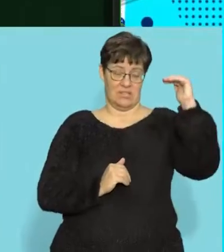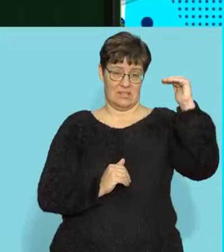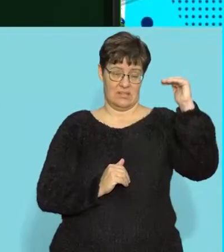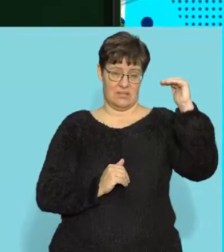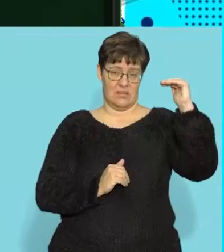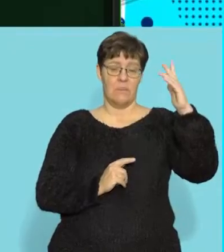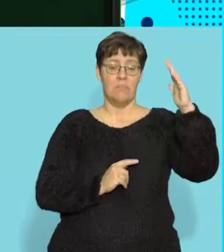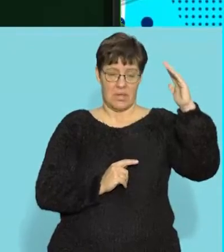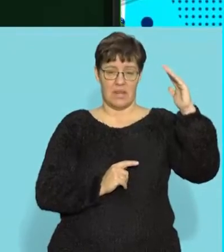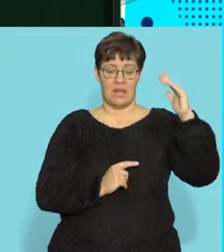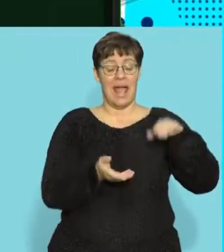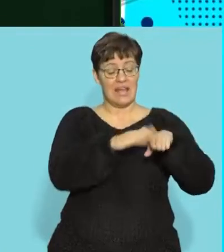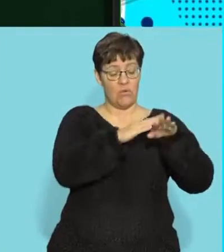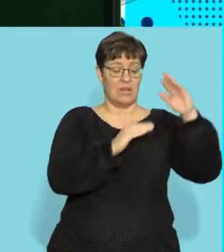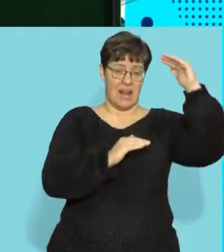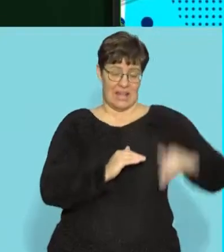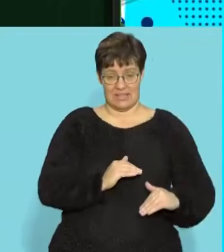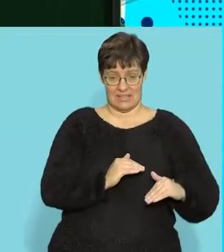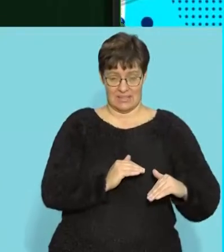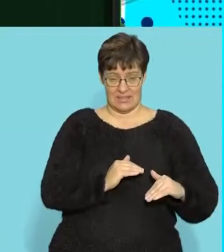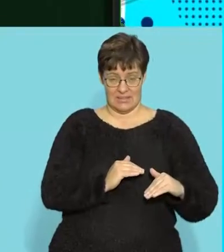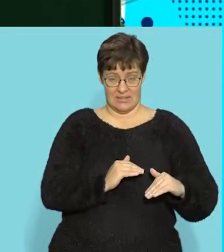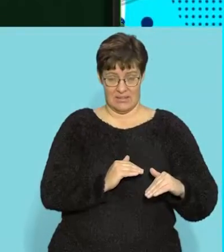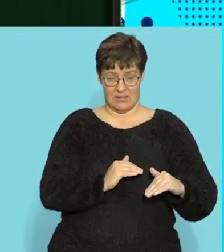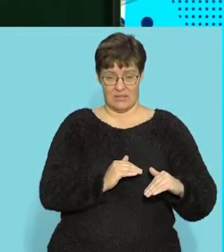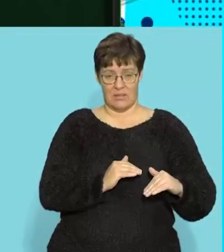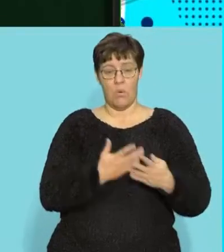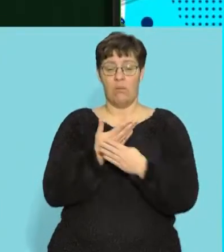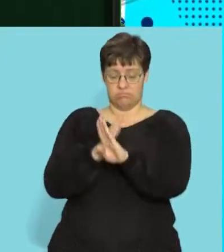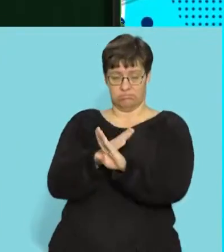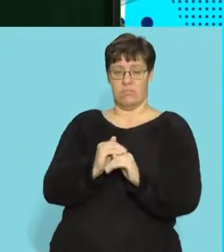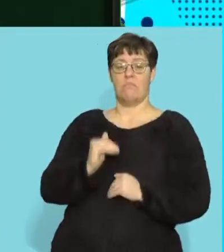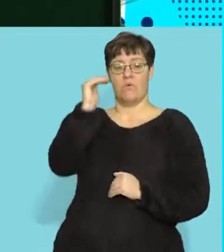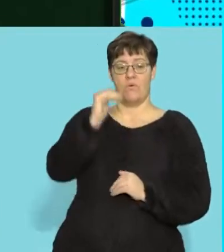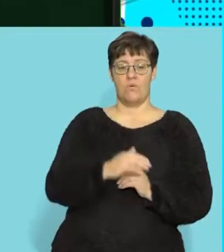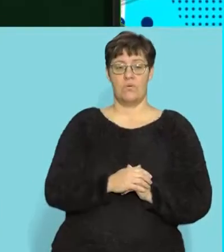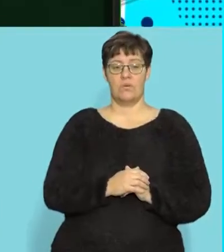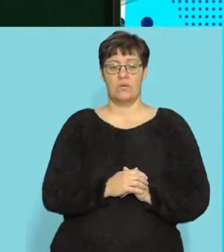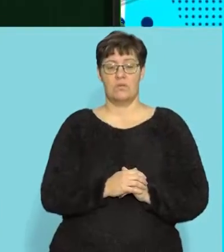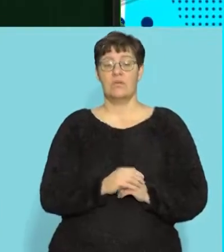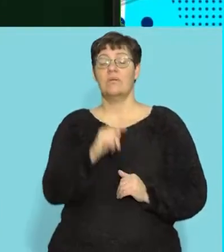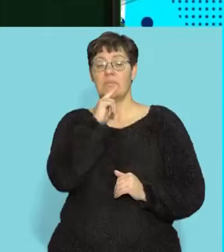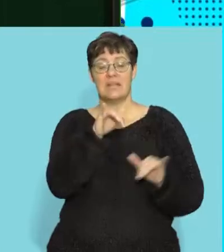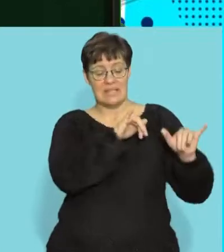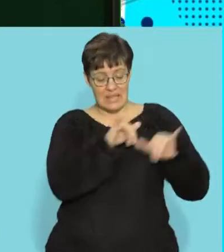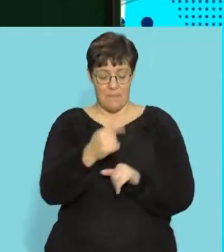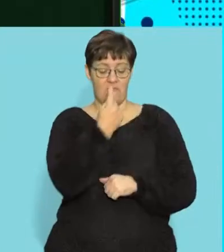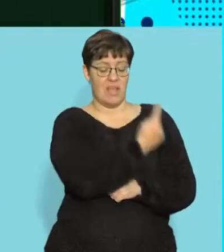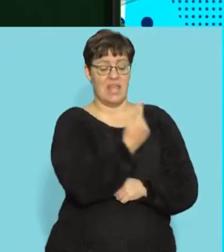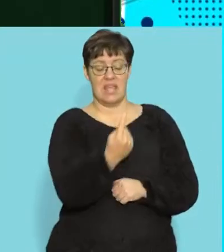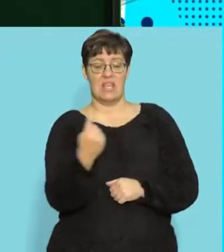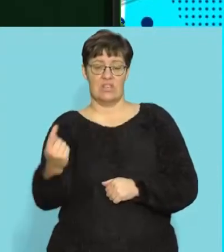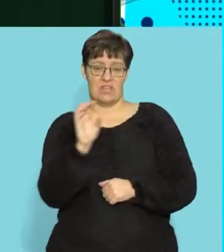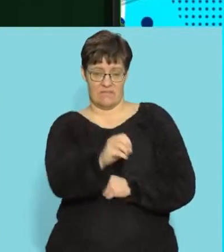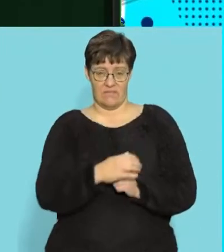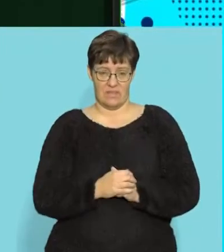cell. That results in a drop in current. Now, the amount of current, nonetheless, we need to indicate this, is the same for each